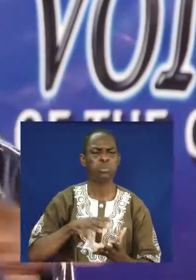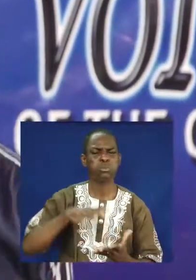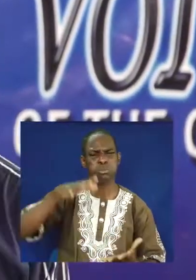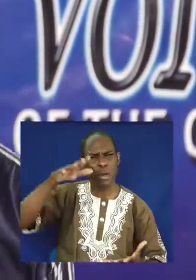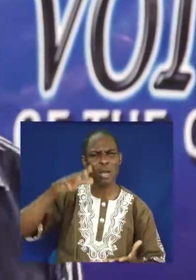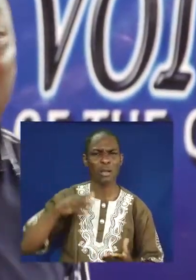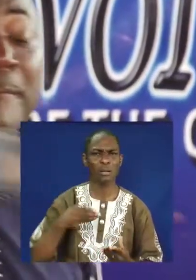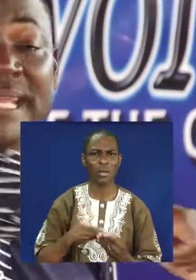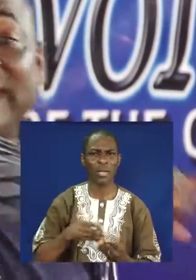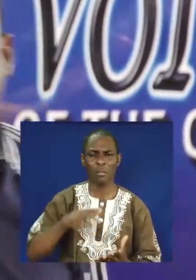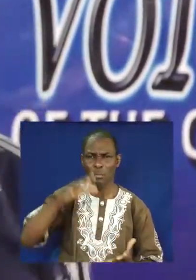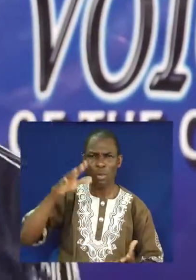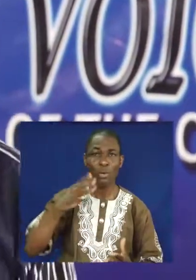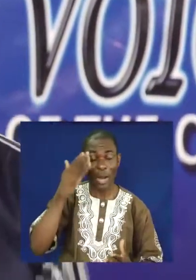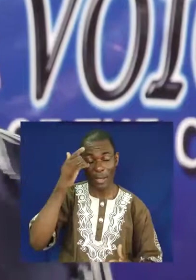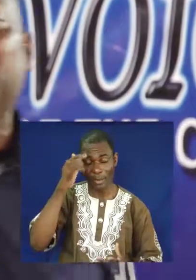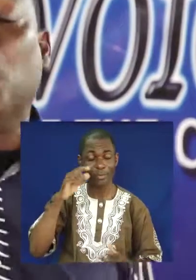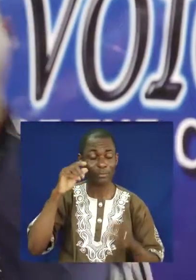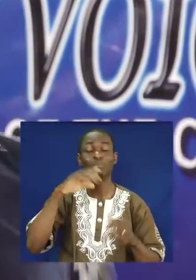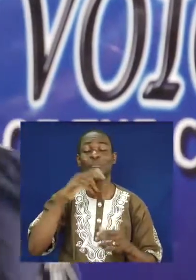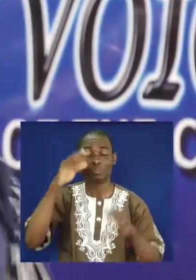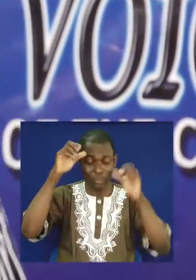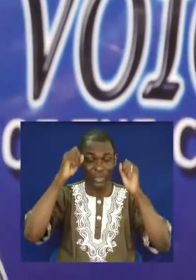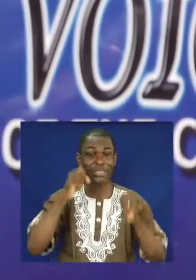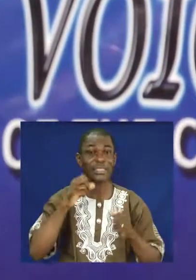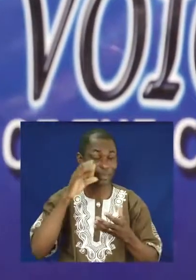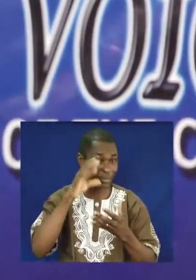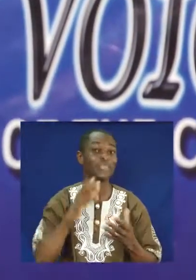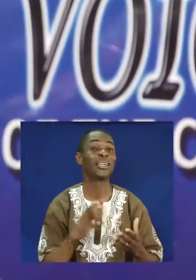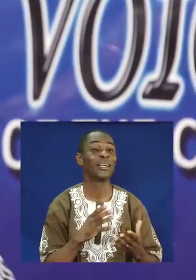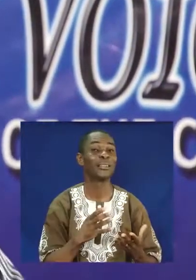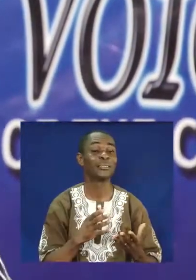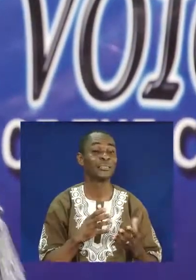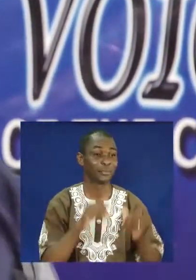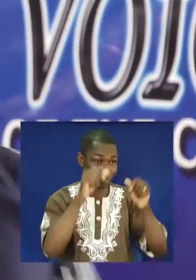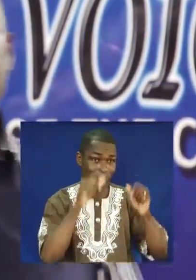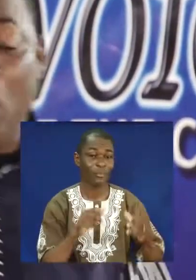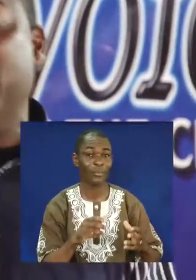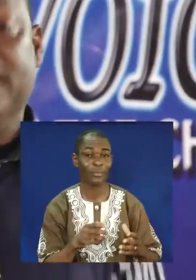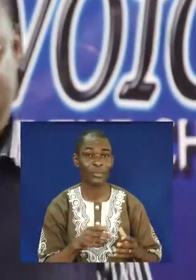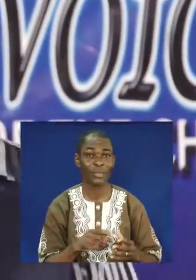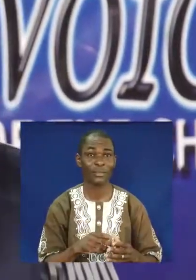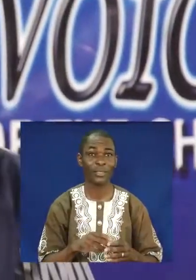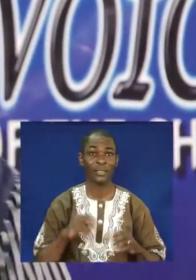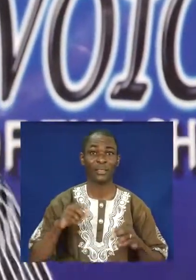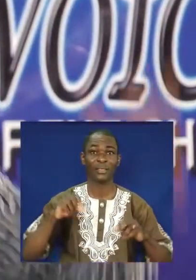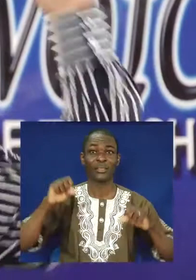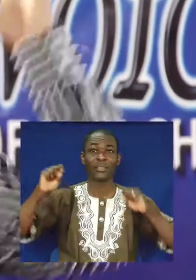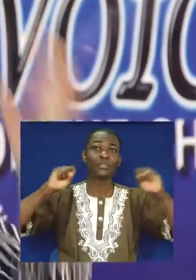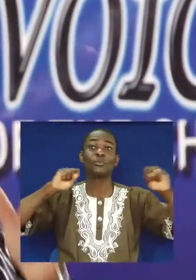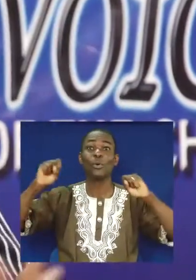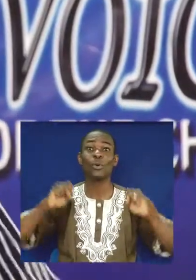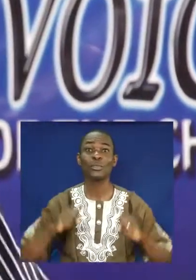wo do mu beye ministers the deputy ministers ni ade no o mu ne sai ade no oni anjin bia so obaye o man ye